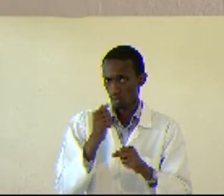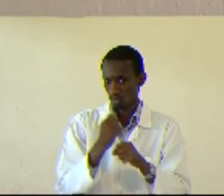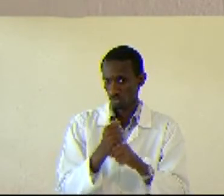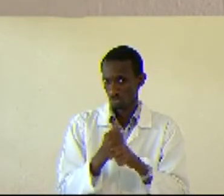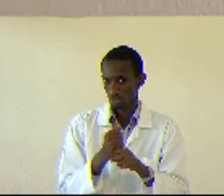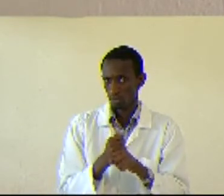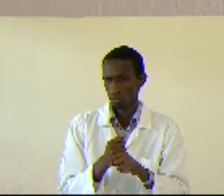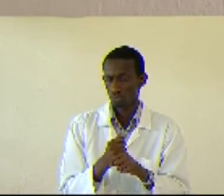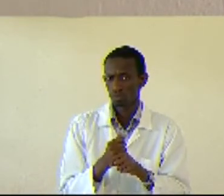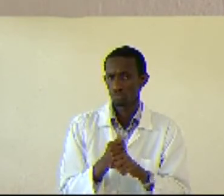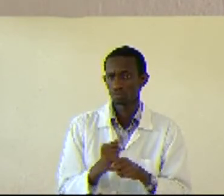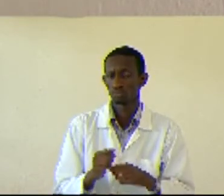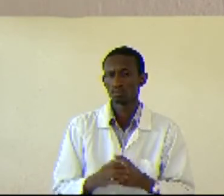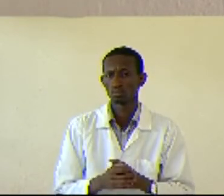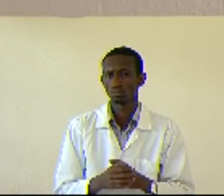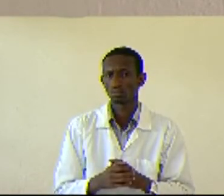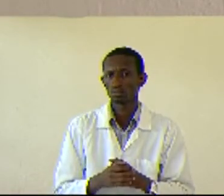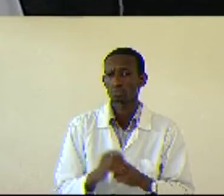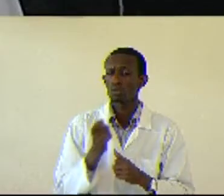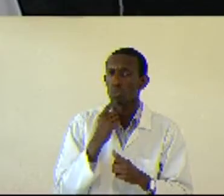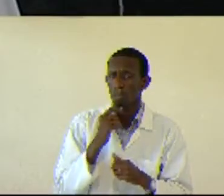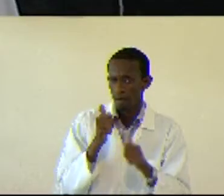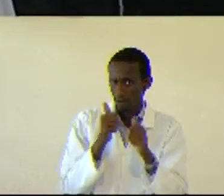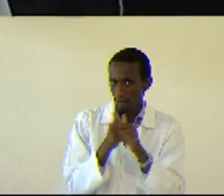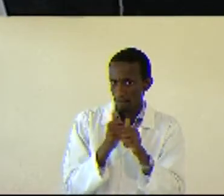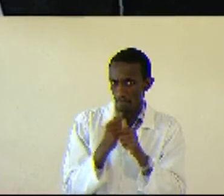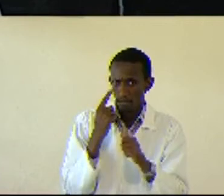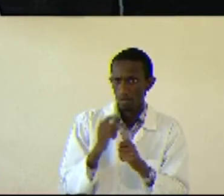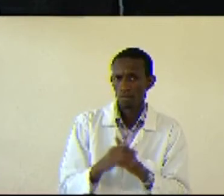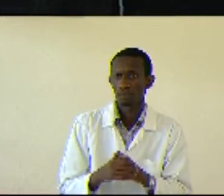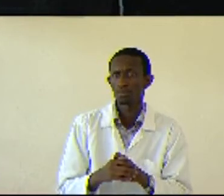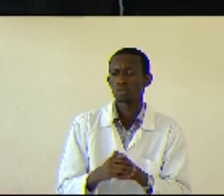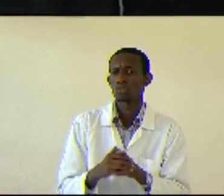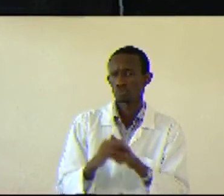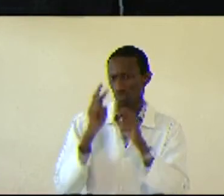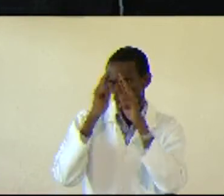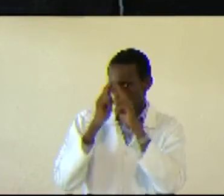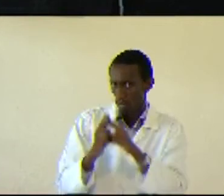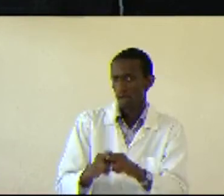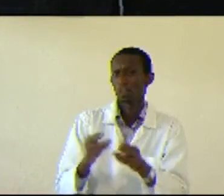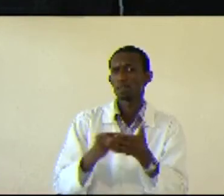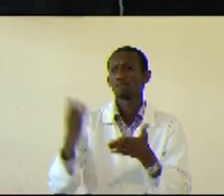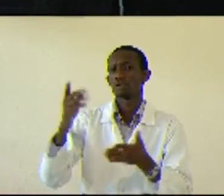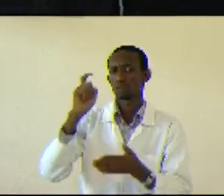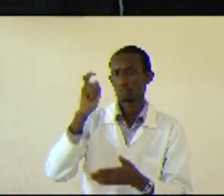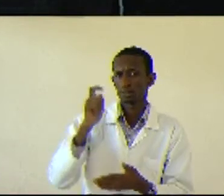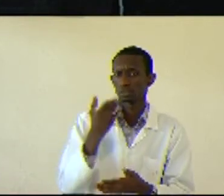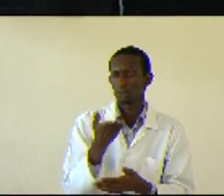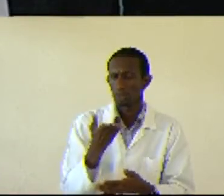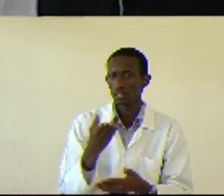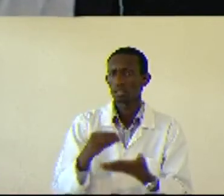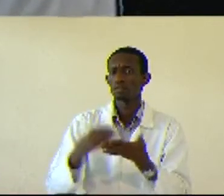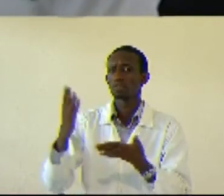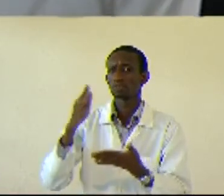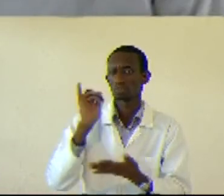know that the integral is to be performed with respect to the variable x. Here the variable is y,